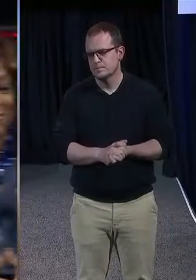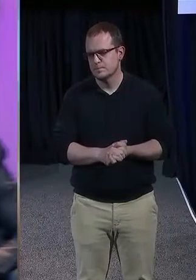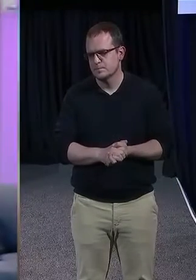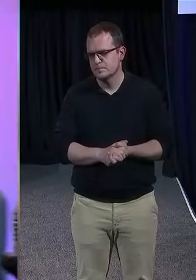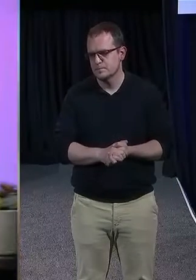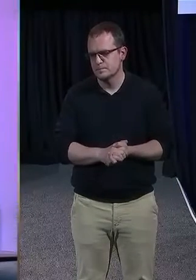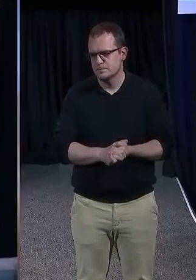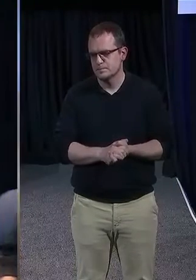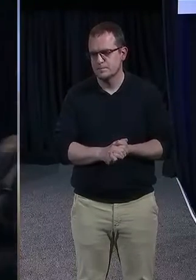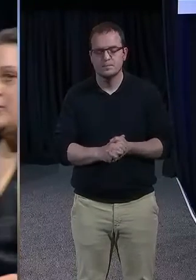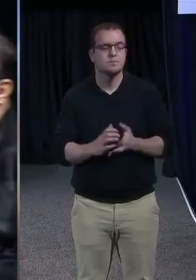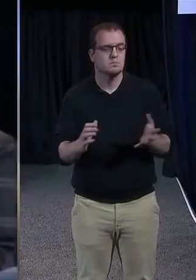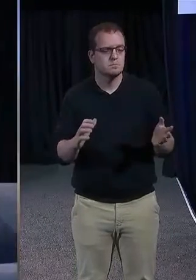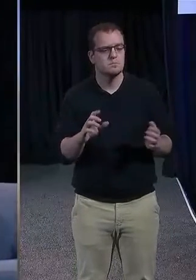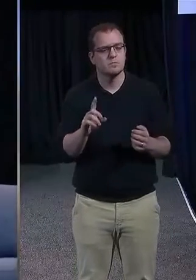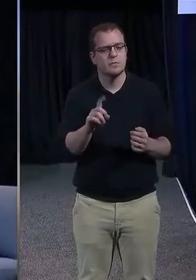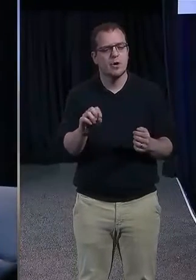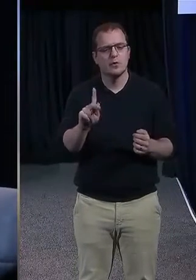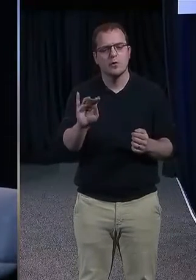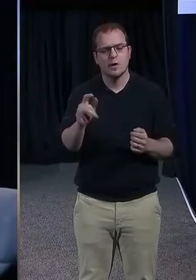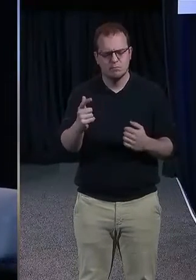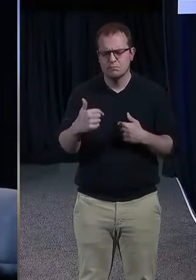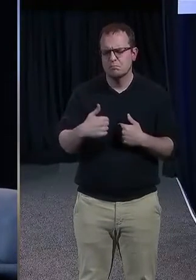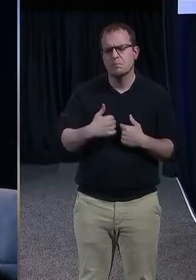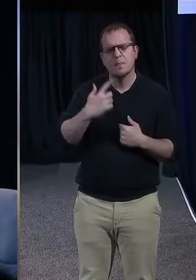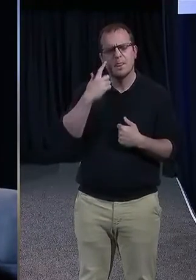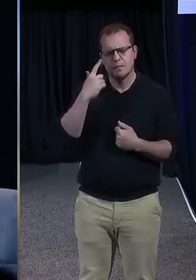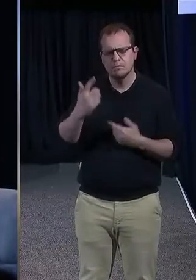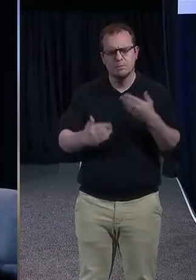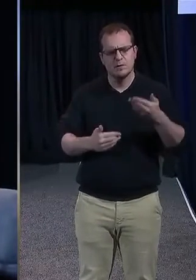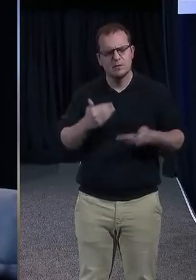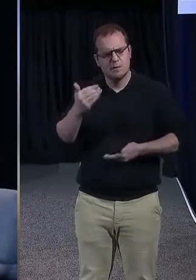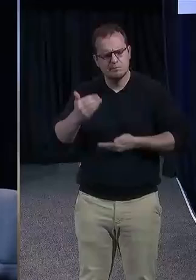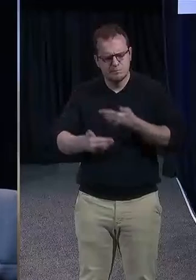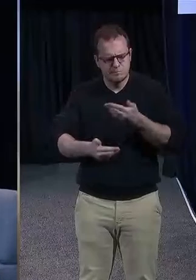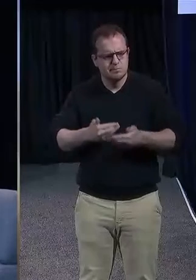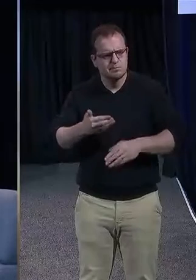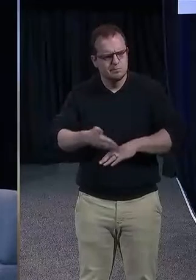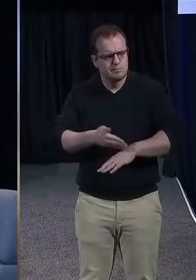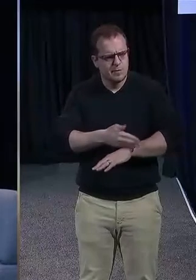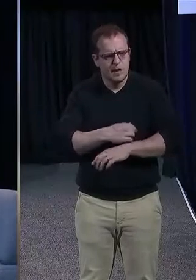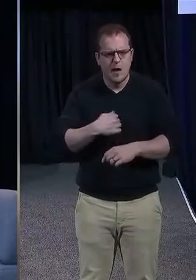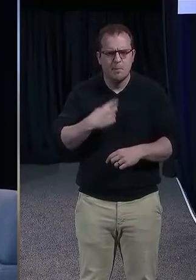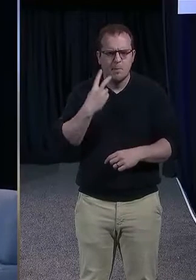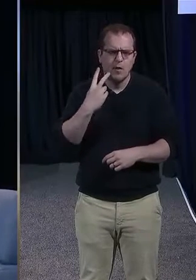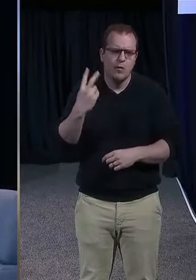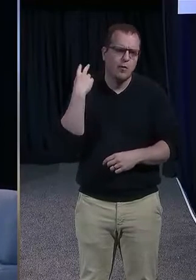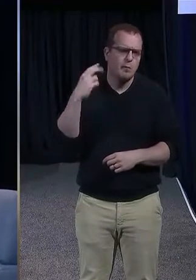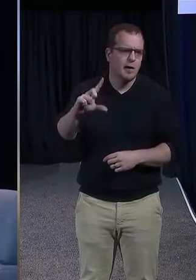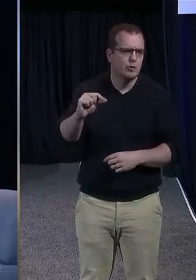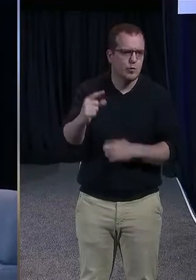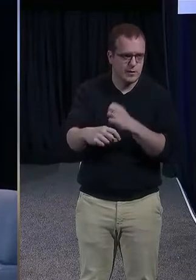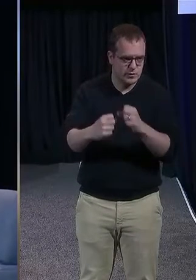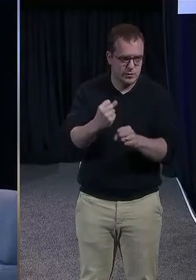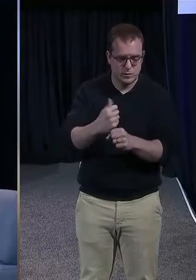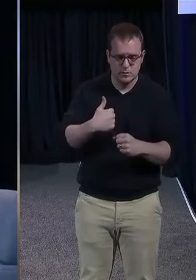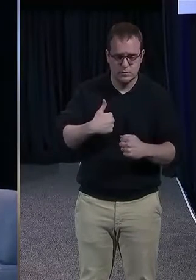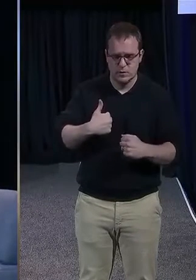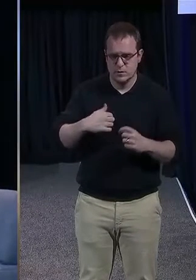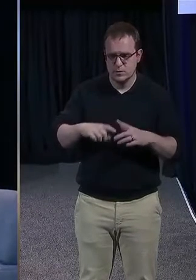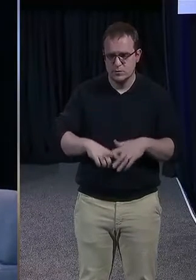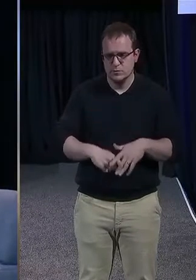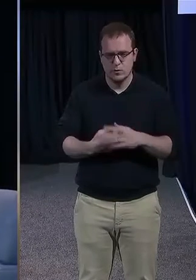Well, I think we've made some progress. I'm looking back over the last 20 years when I started in